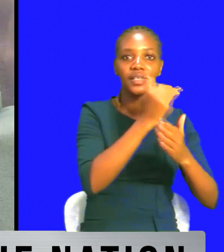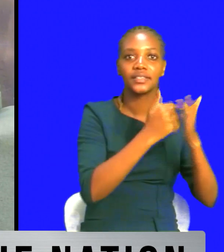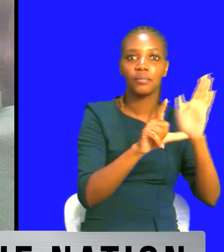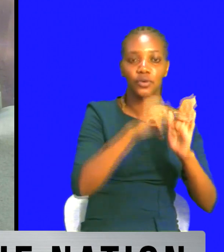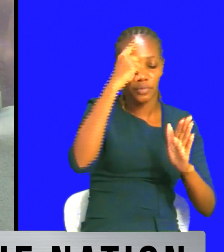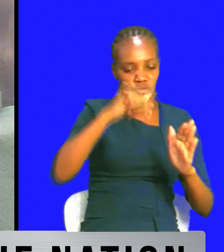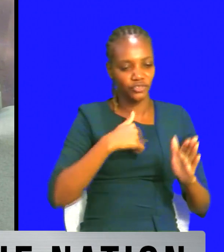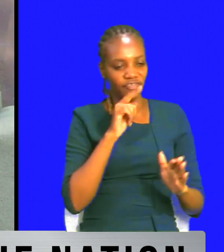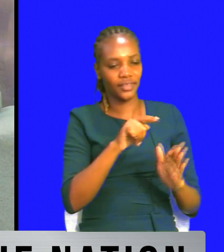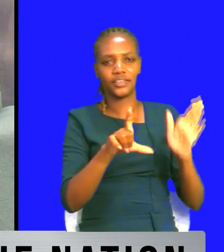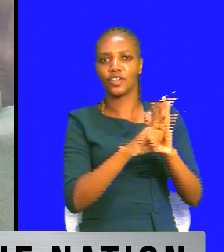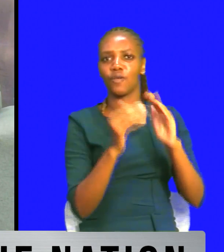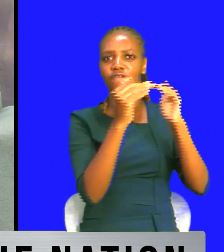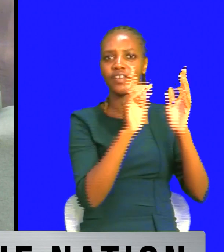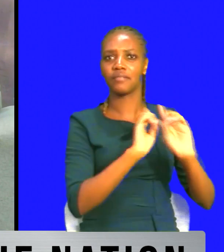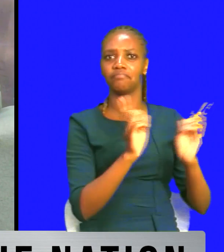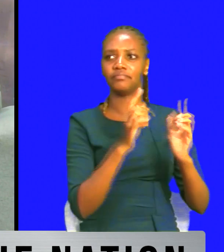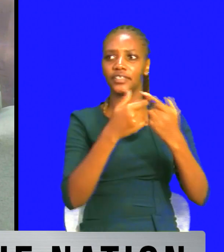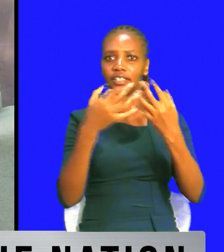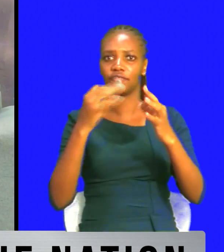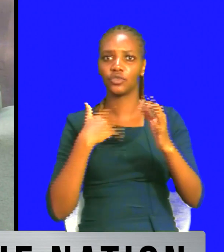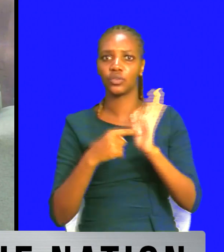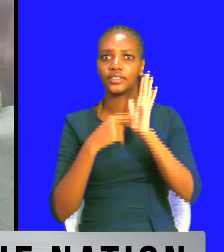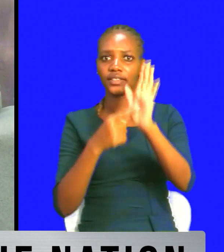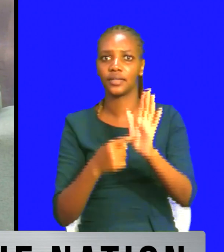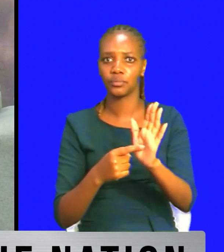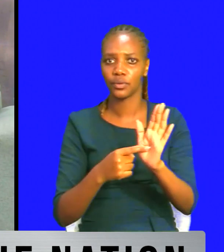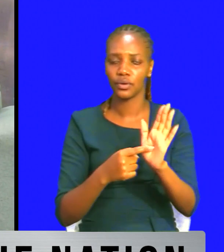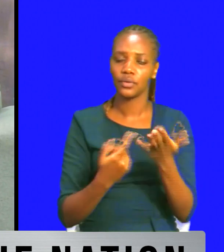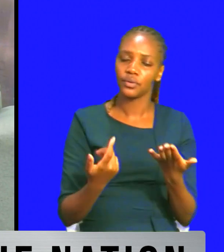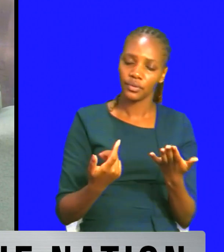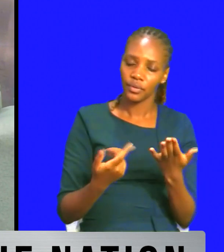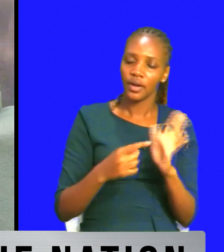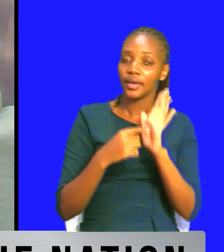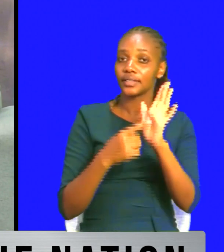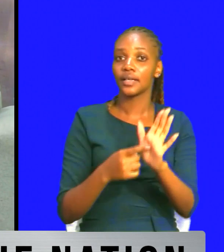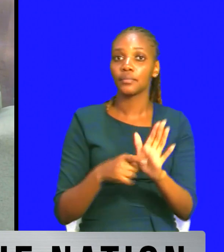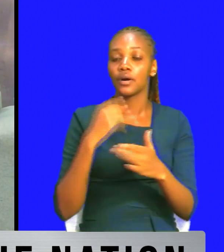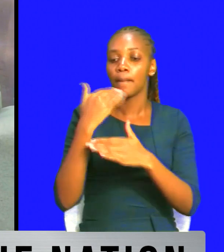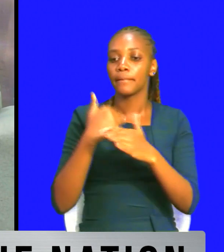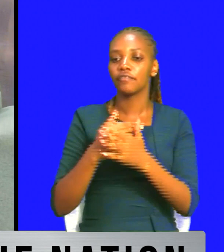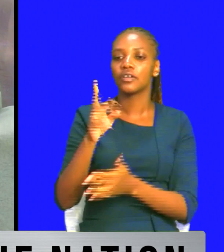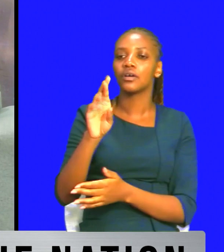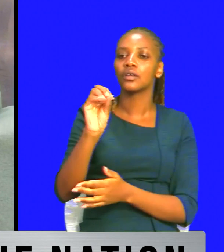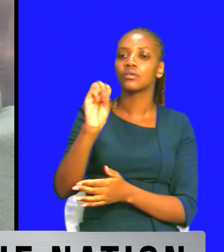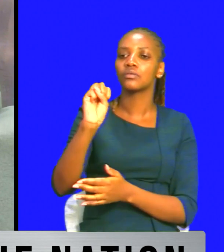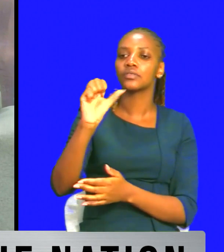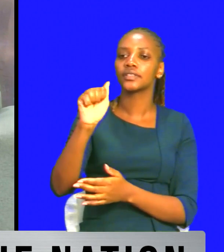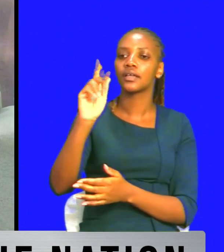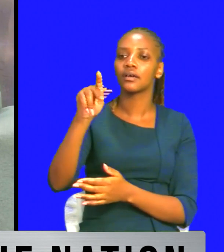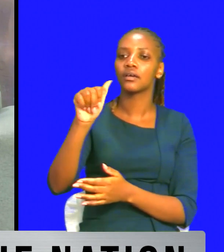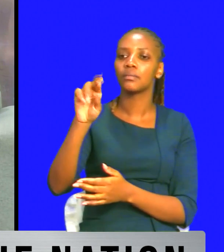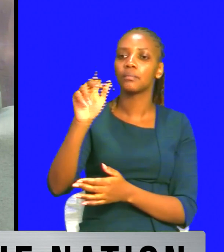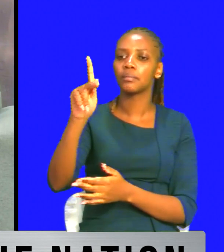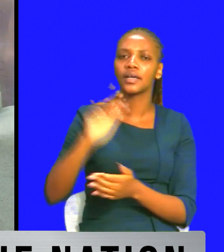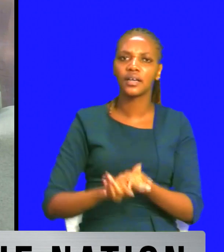are unjust. And if you want examples, Rosa Park example. Before Rosa Park happened, somebody else had already done it. I